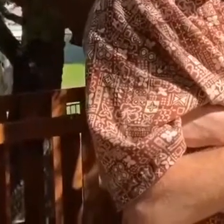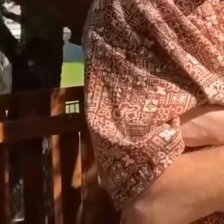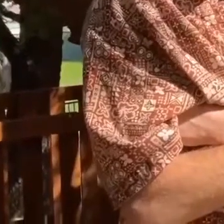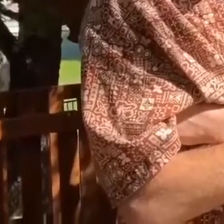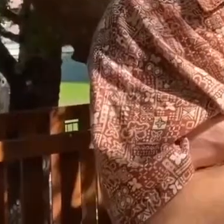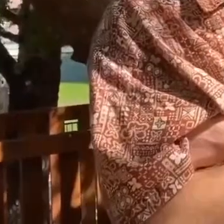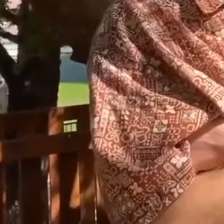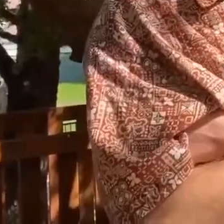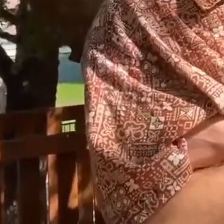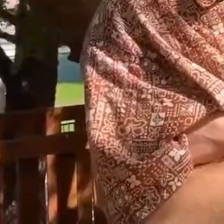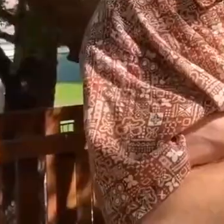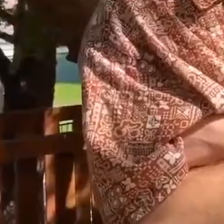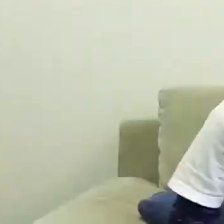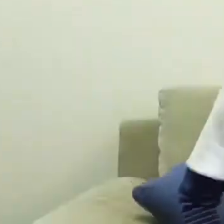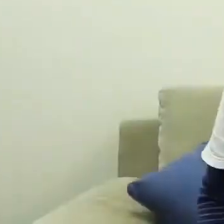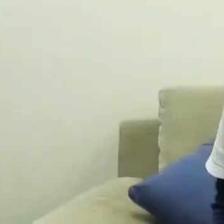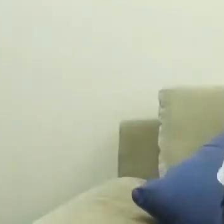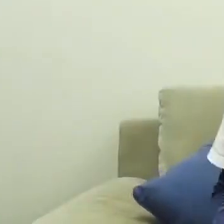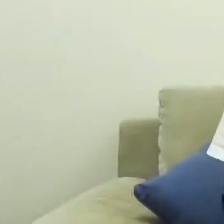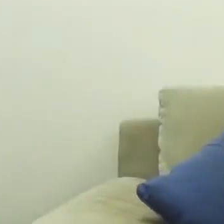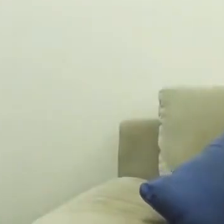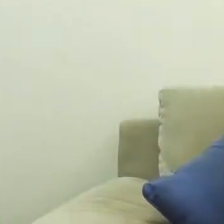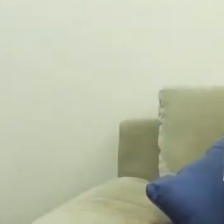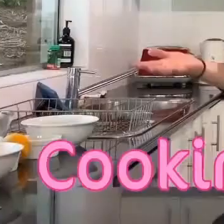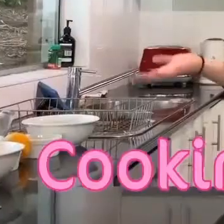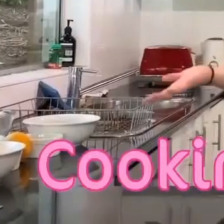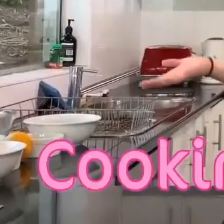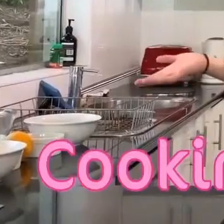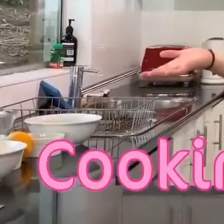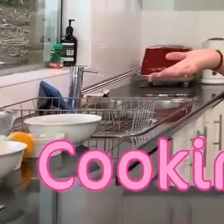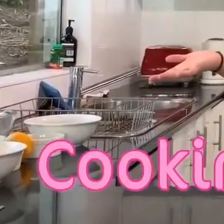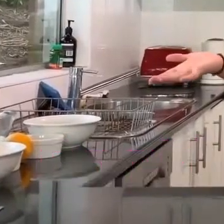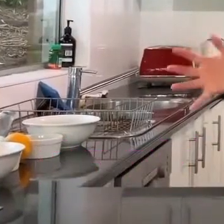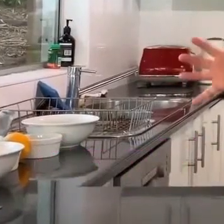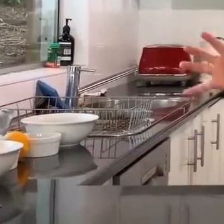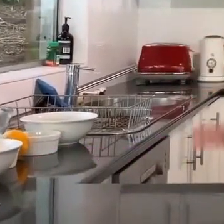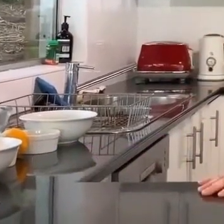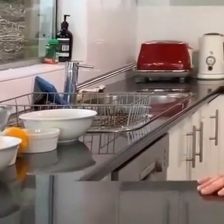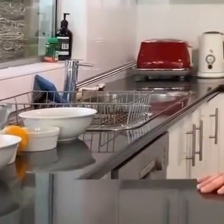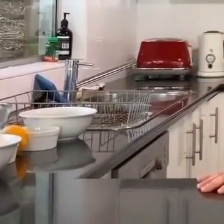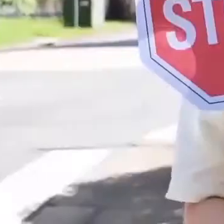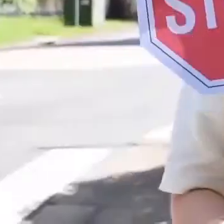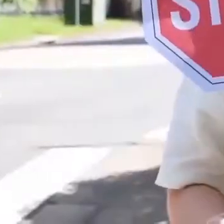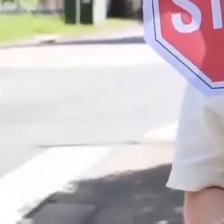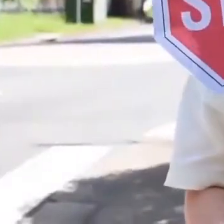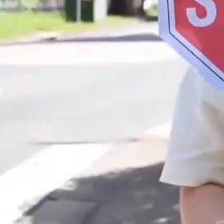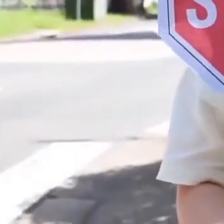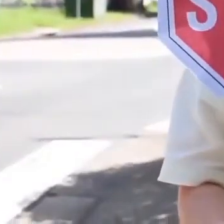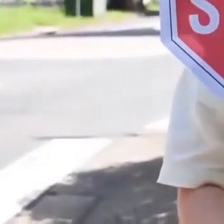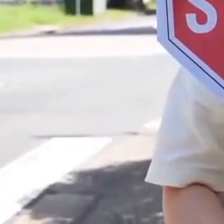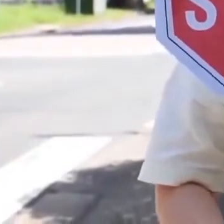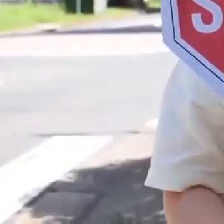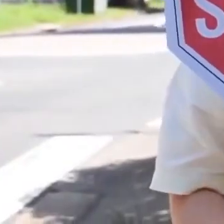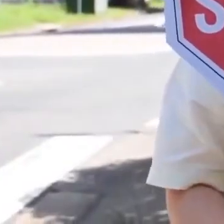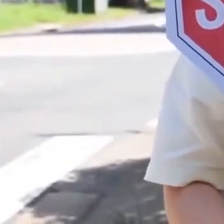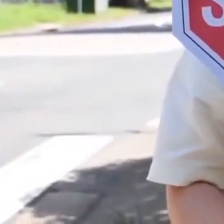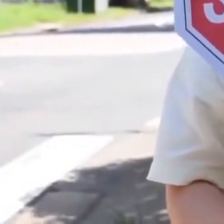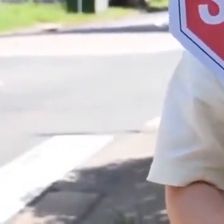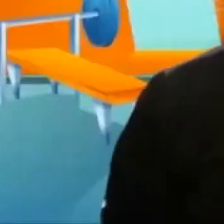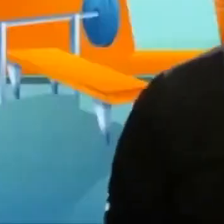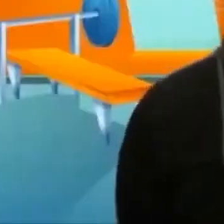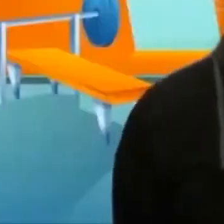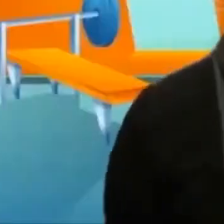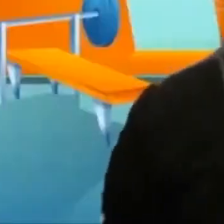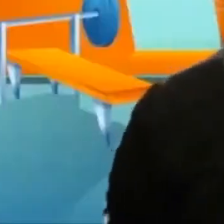Hello, I'm Liv. My name's Jack. Hello and welcome back. Hello, I didn't see you there. Hi, I'm Lily the Lollipop